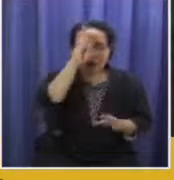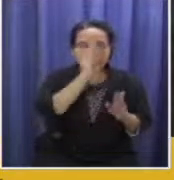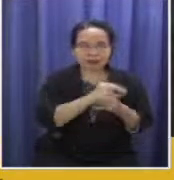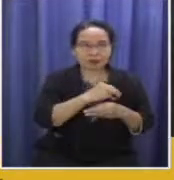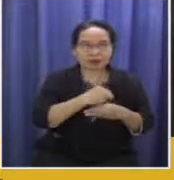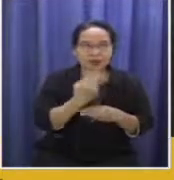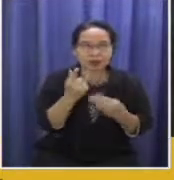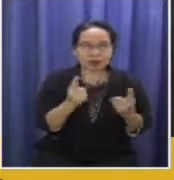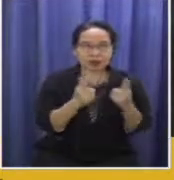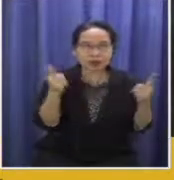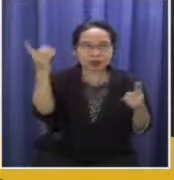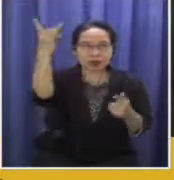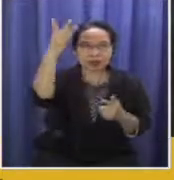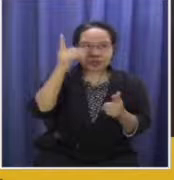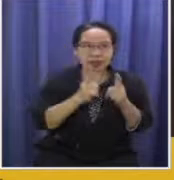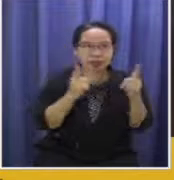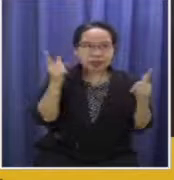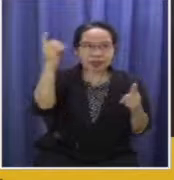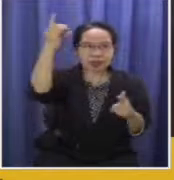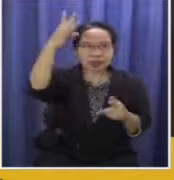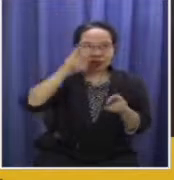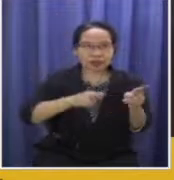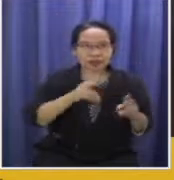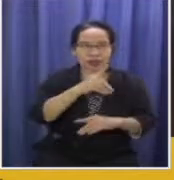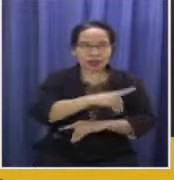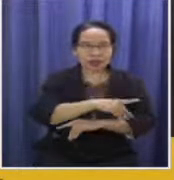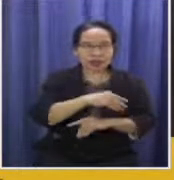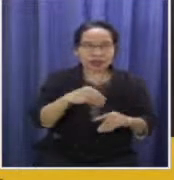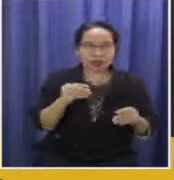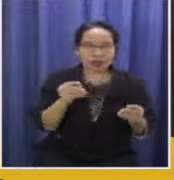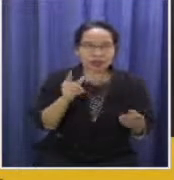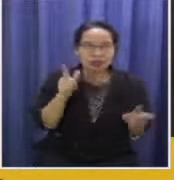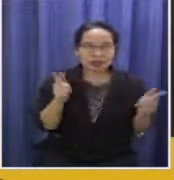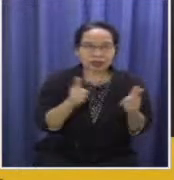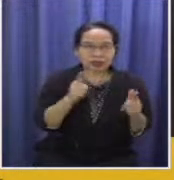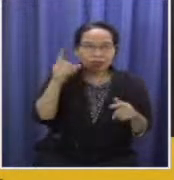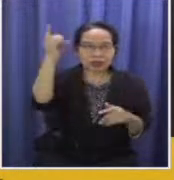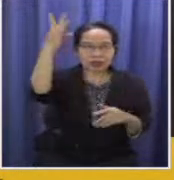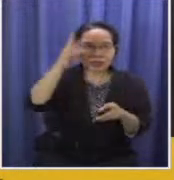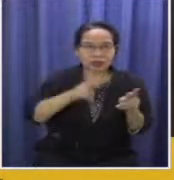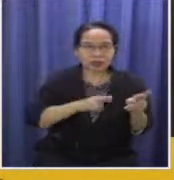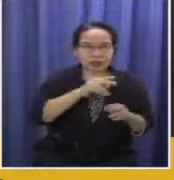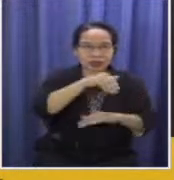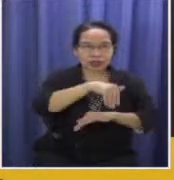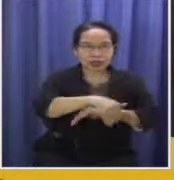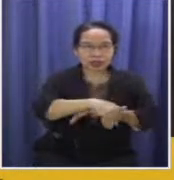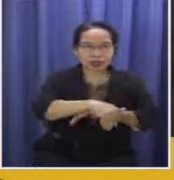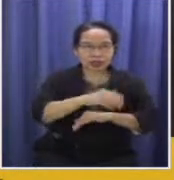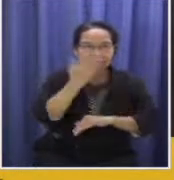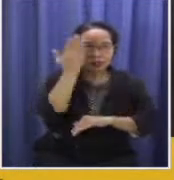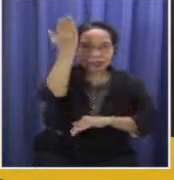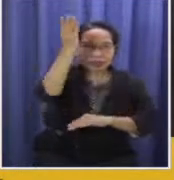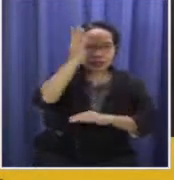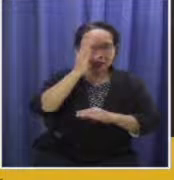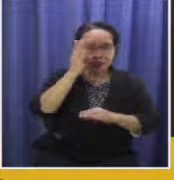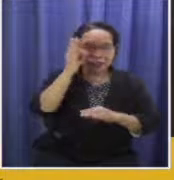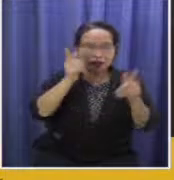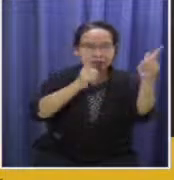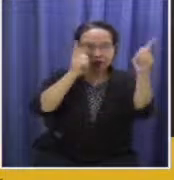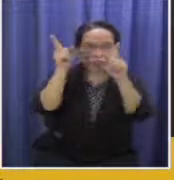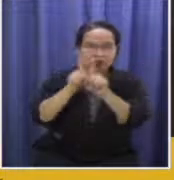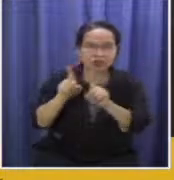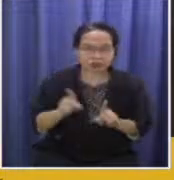lights, the greater light to rule the day, and the lesser light to rule the night, the